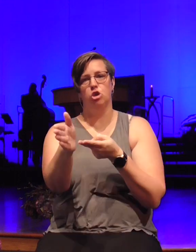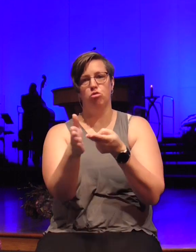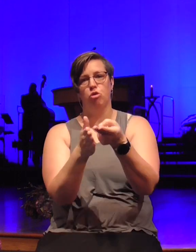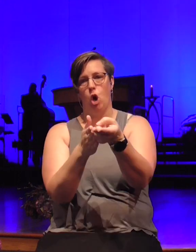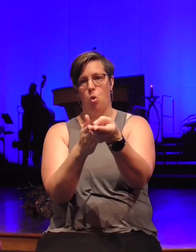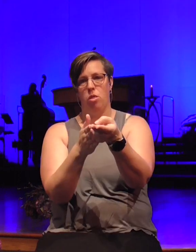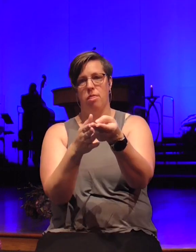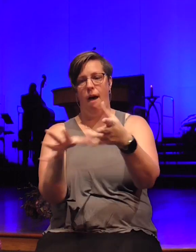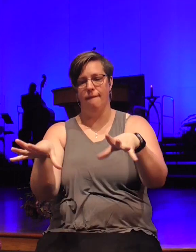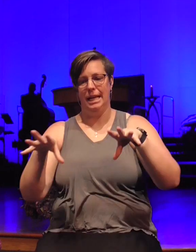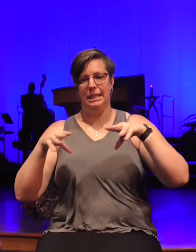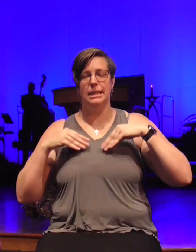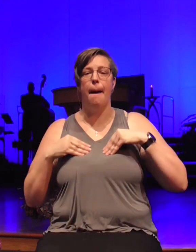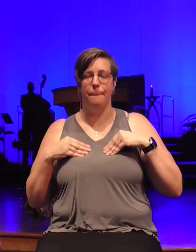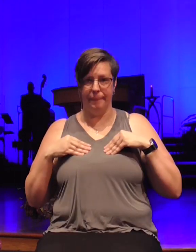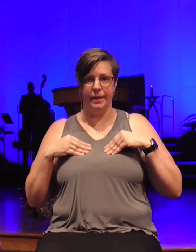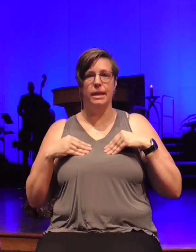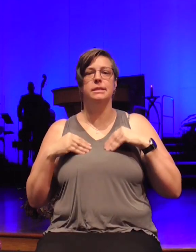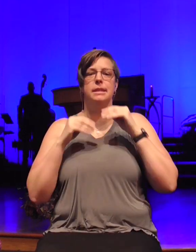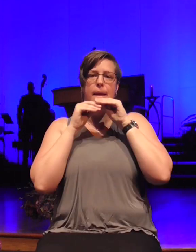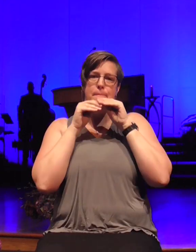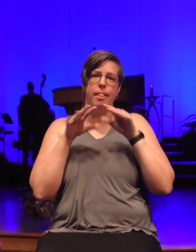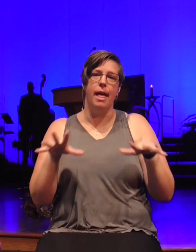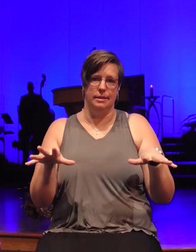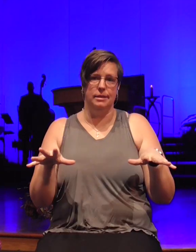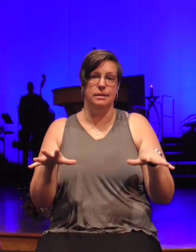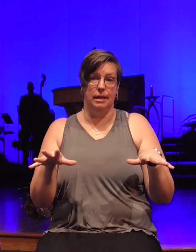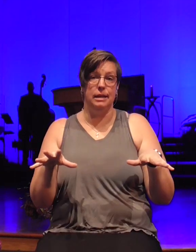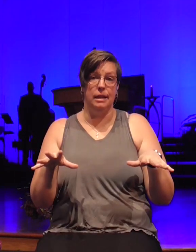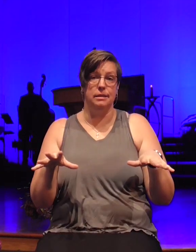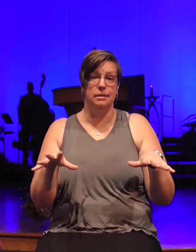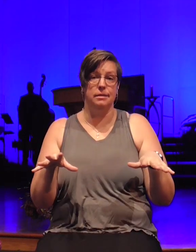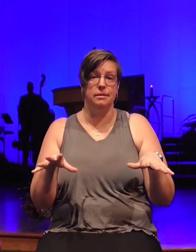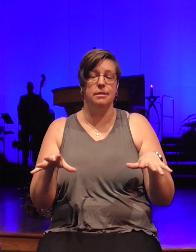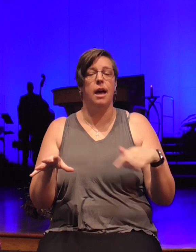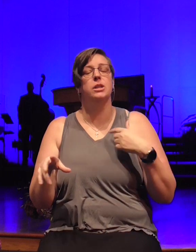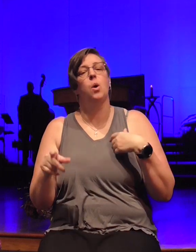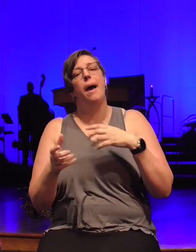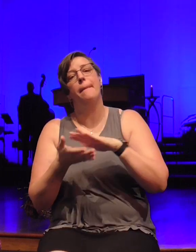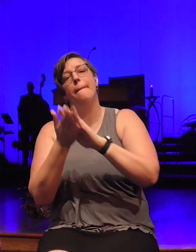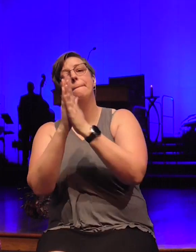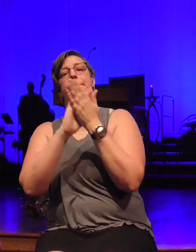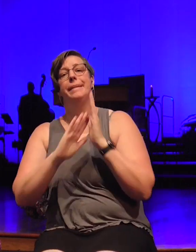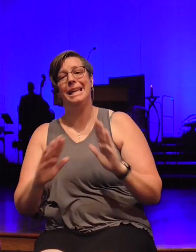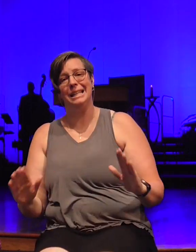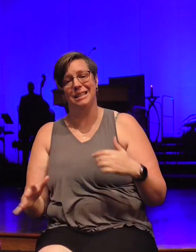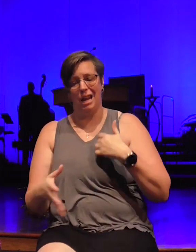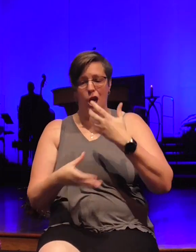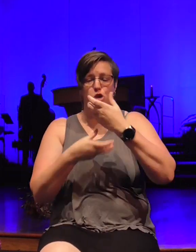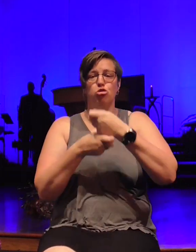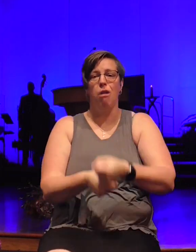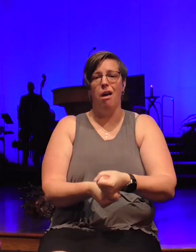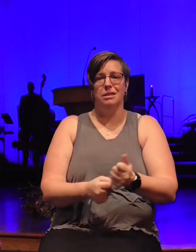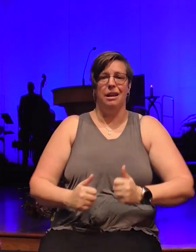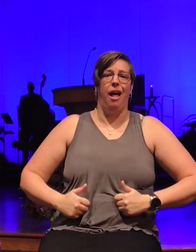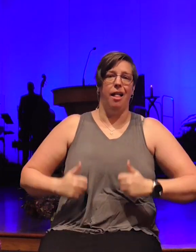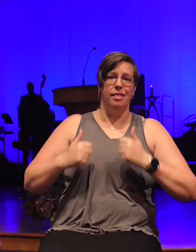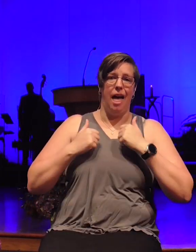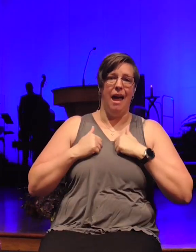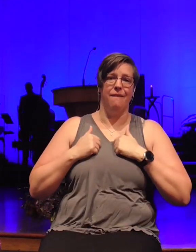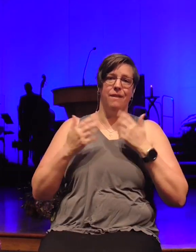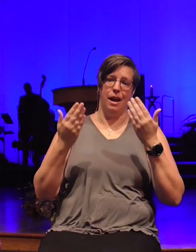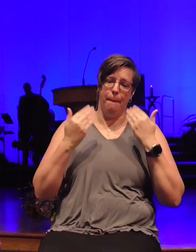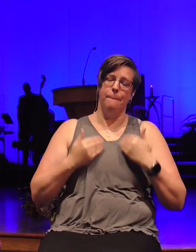of acceptance and blessedness, of being at peace and trusting life and walking